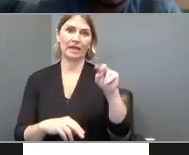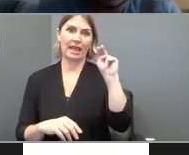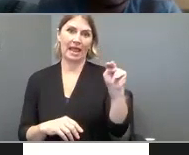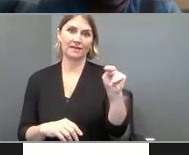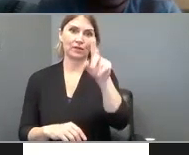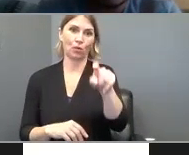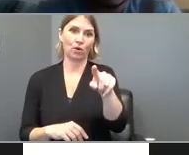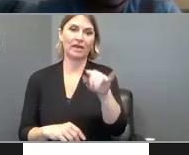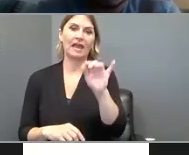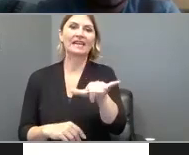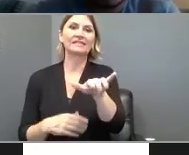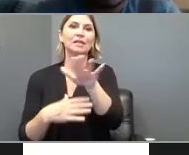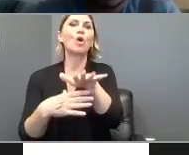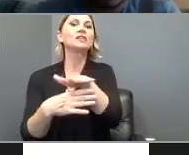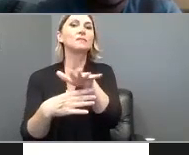As an approximation